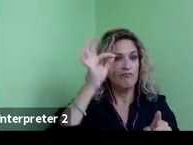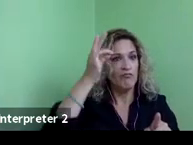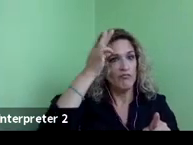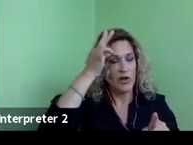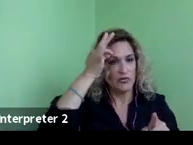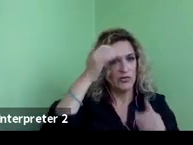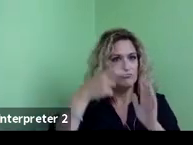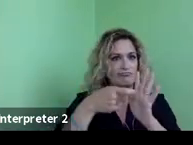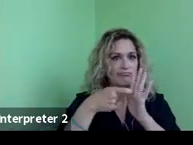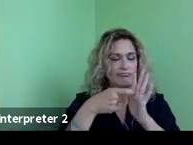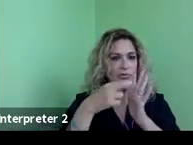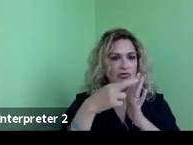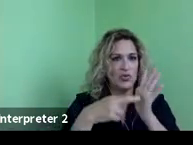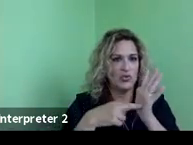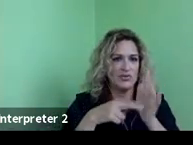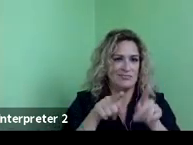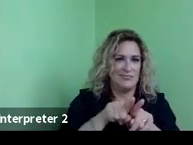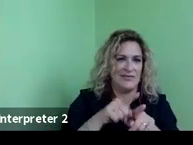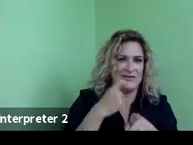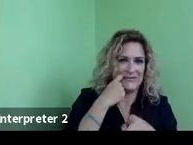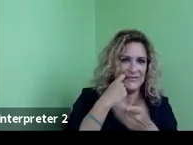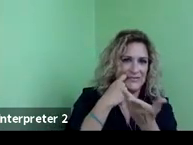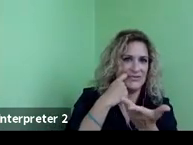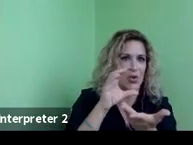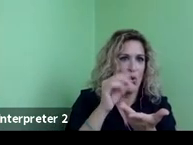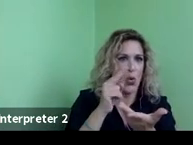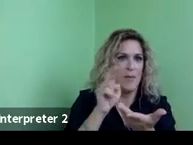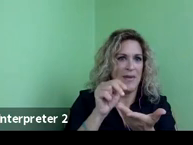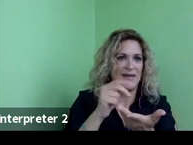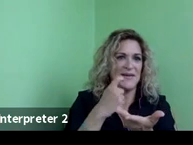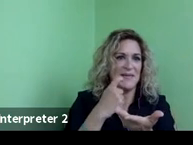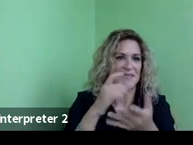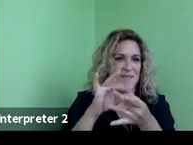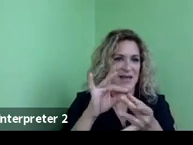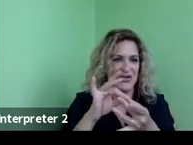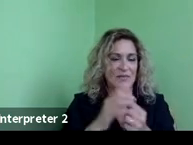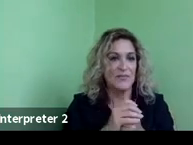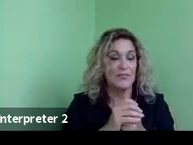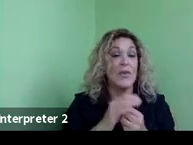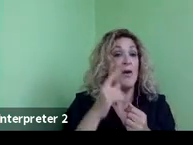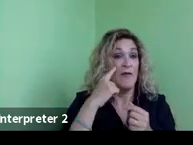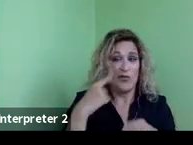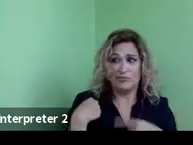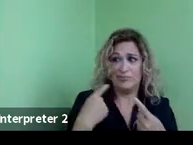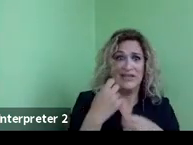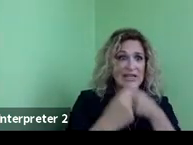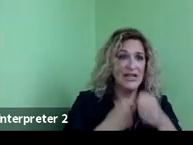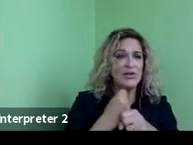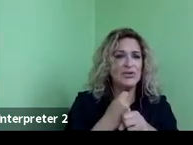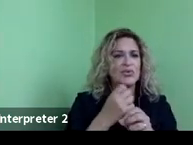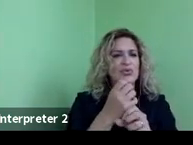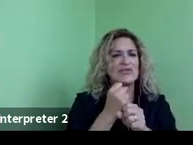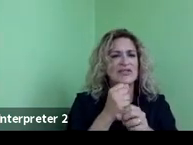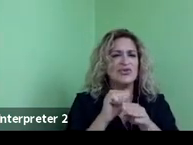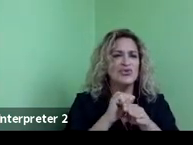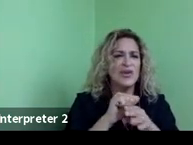today. So as Corbin mentioned, for years, we would deliver training just like this and technical assistance